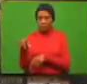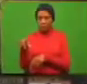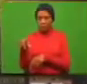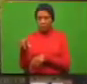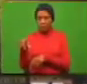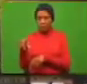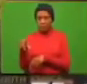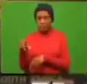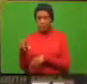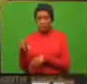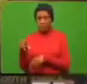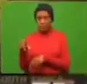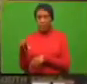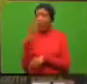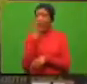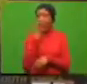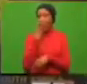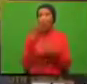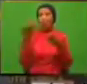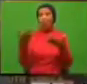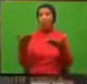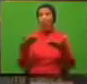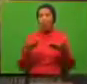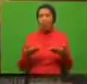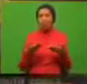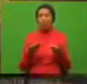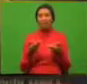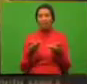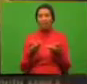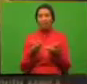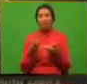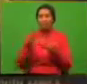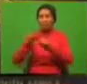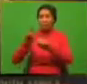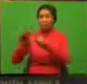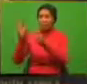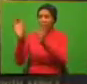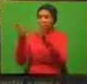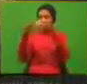Thank you for that wonderfully warm welcome from the Hardy Dar benches.